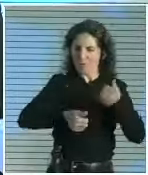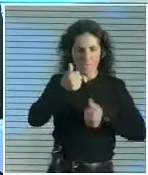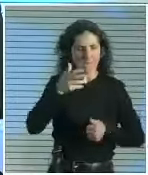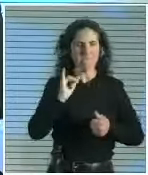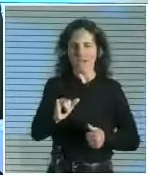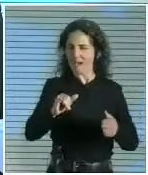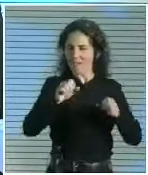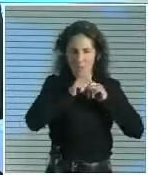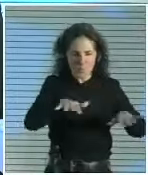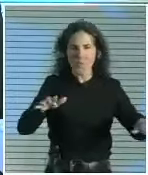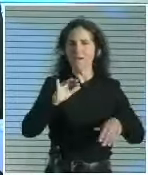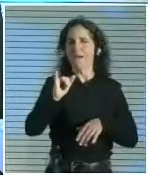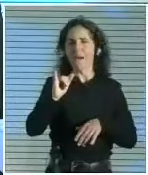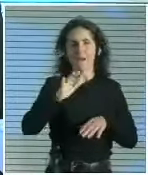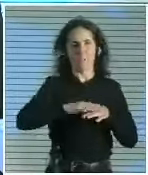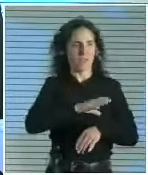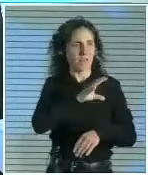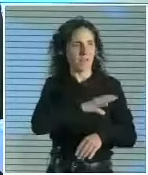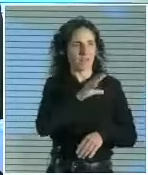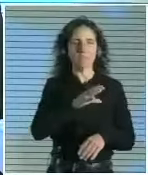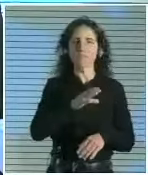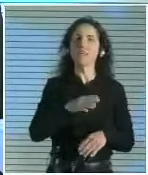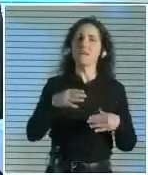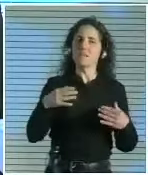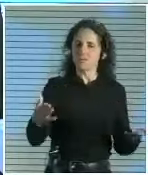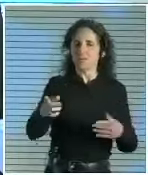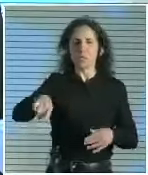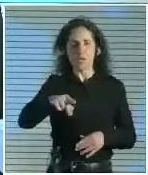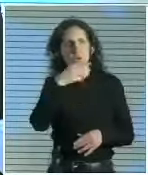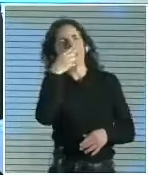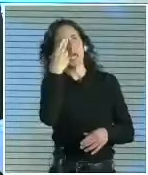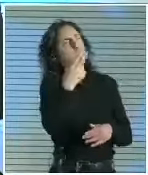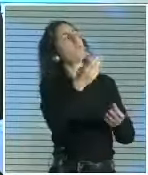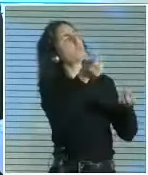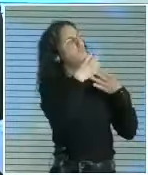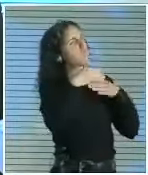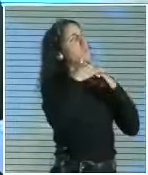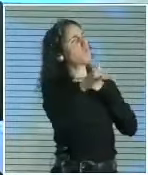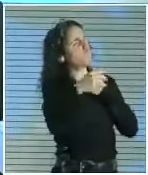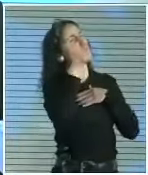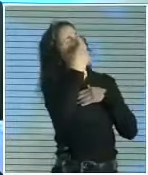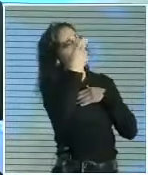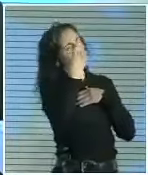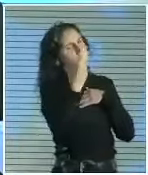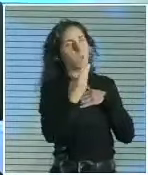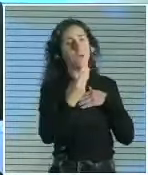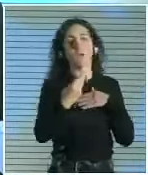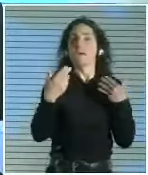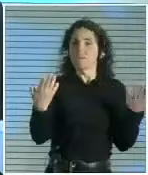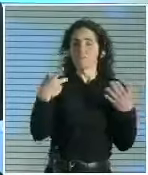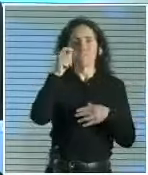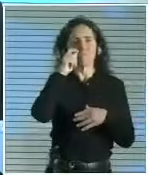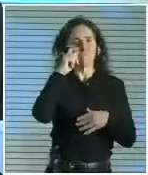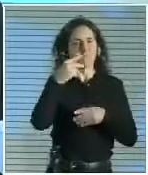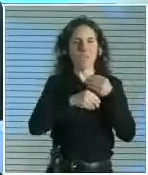hear about tourism, to hear about sustainability, and to hear about what tourism businesses are doing to address it. So WWF and others